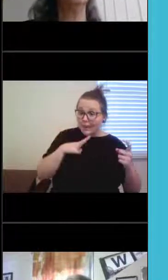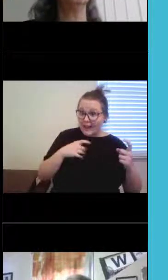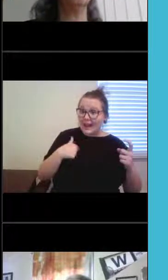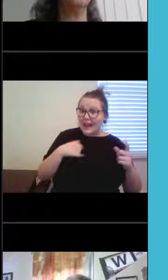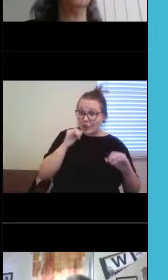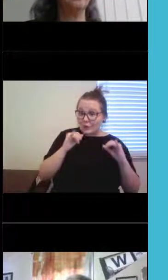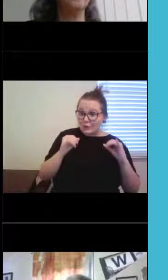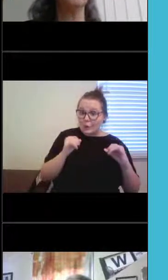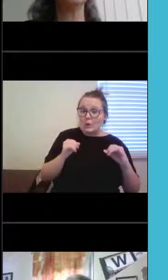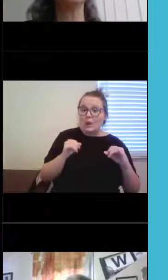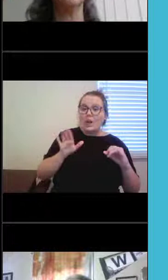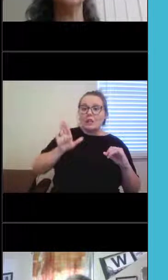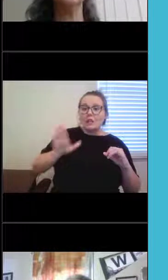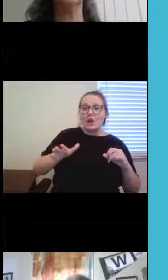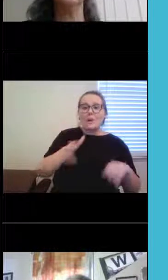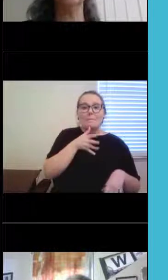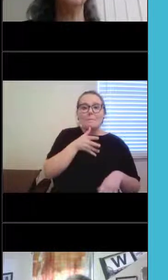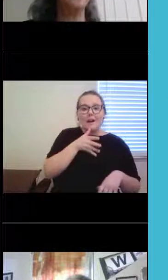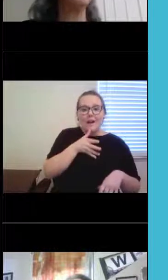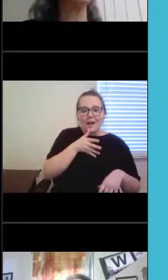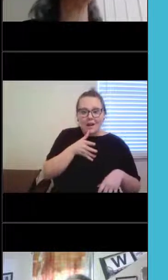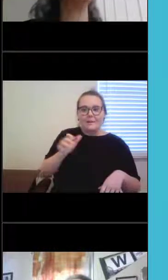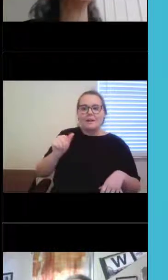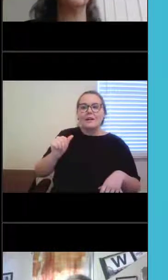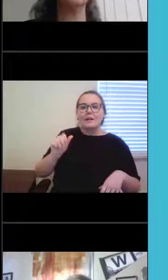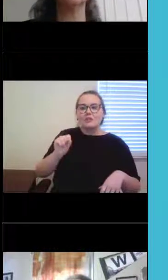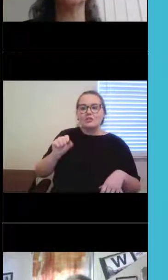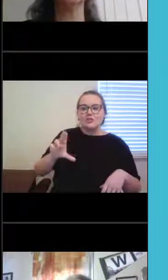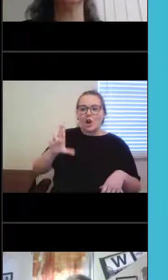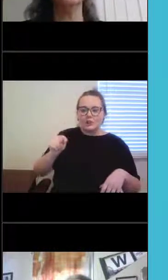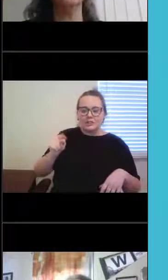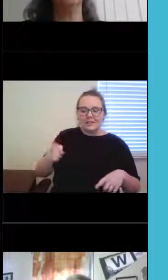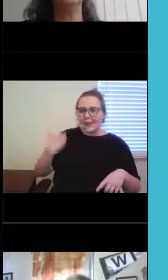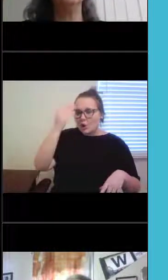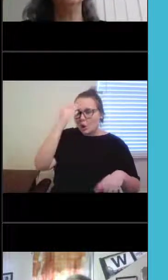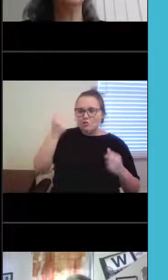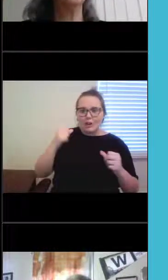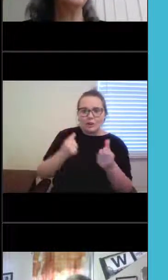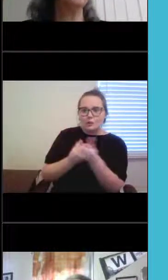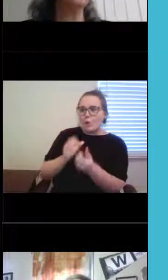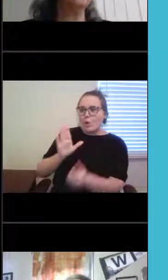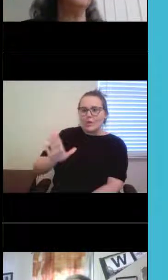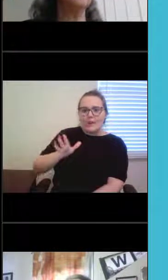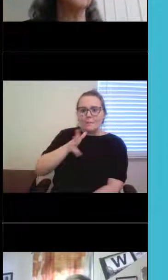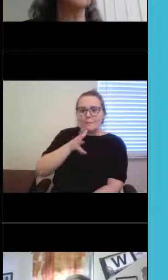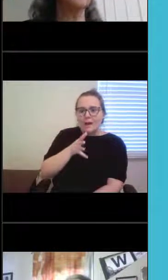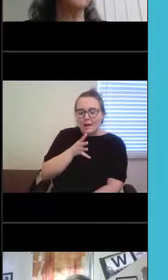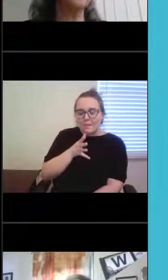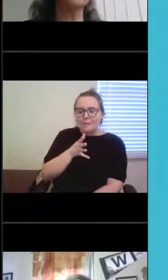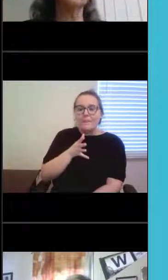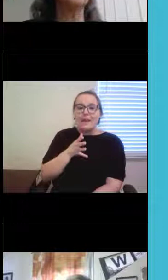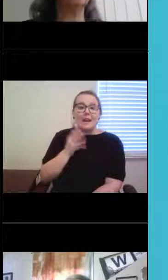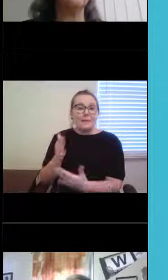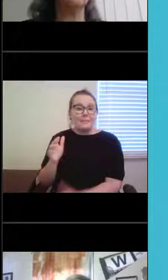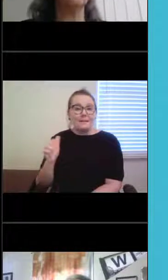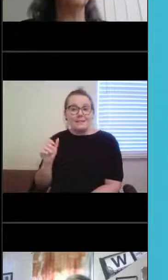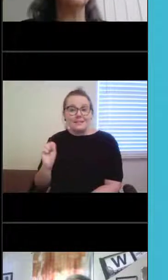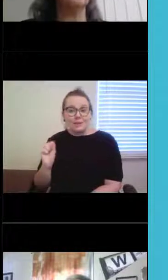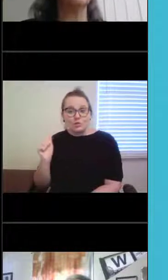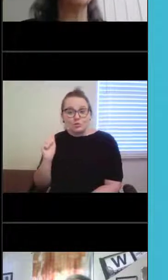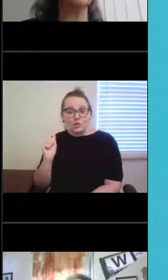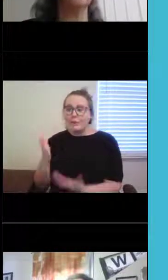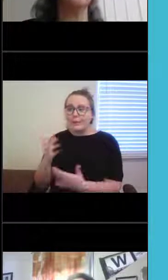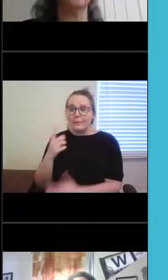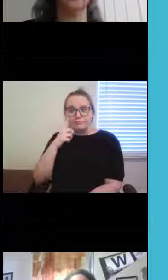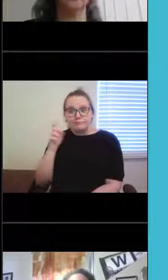who their mom had been assaulted and they knew about it and they were trying to support their mom. And it could have been a sexual assault, but also they could have